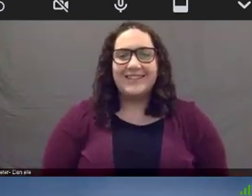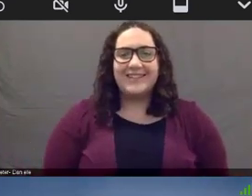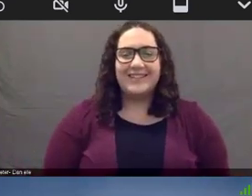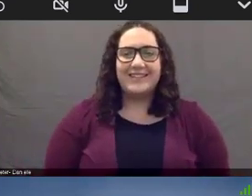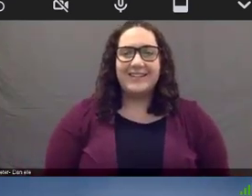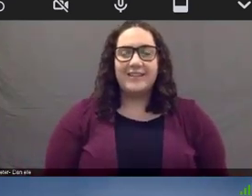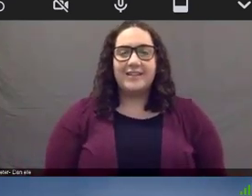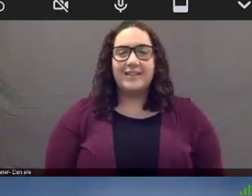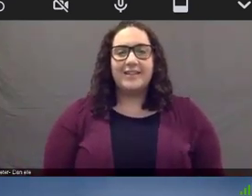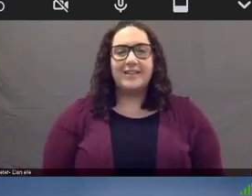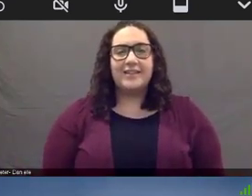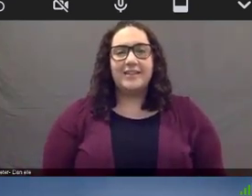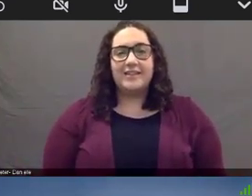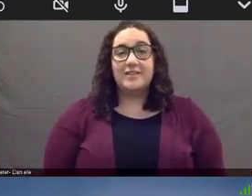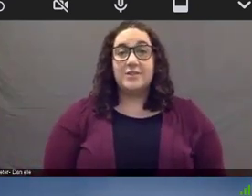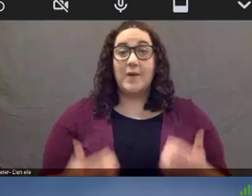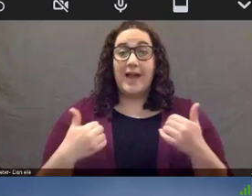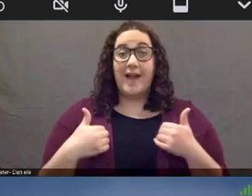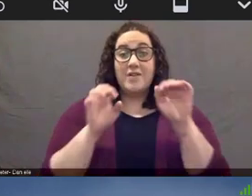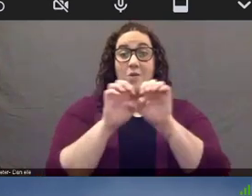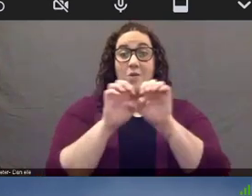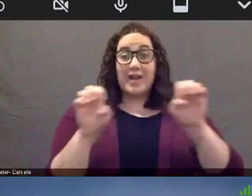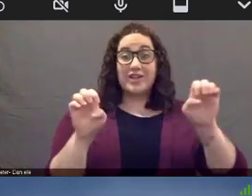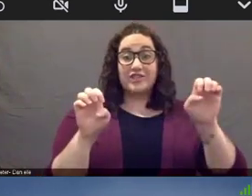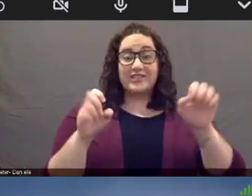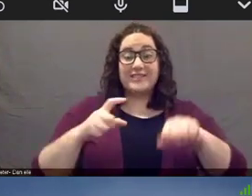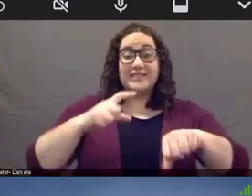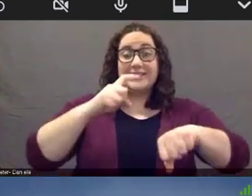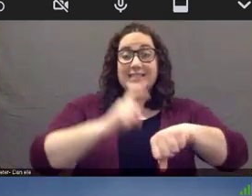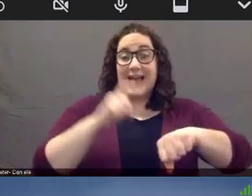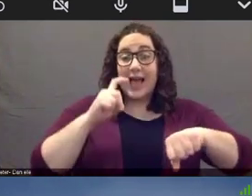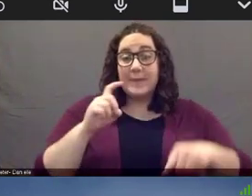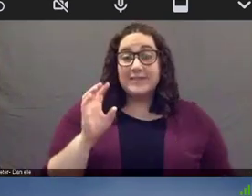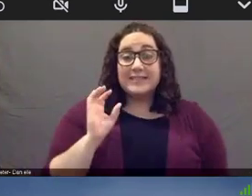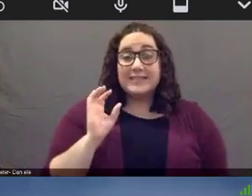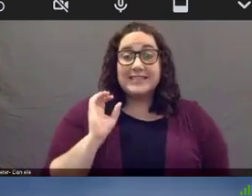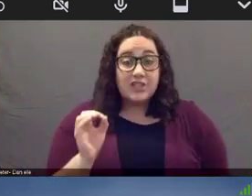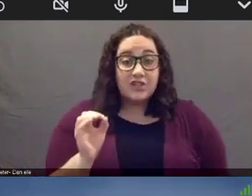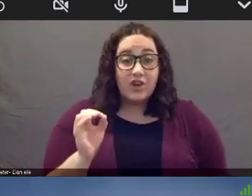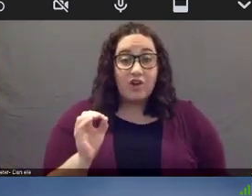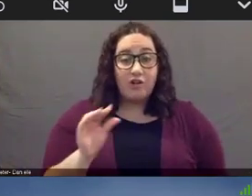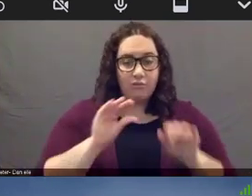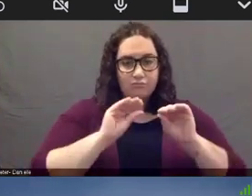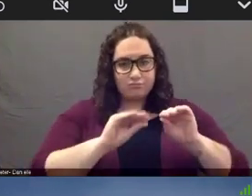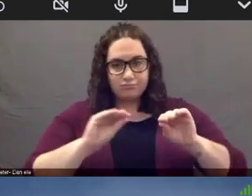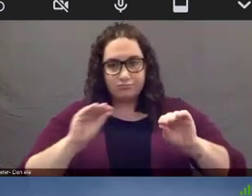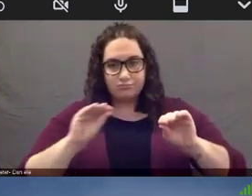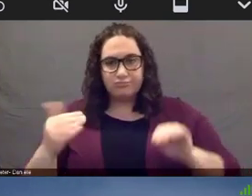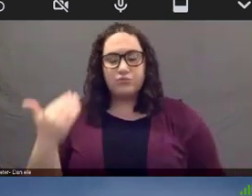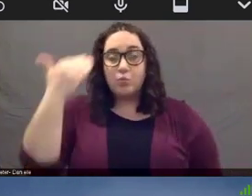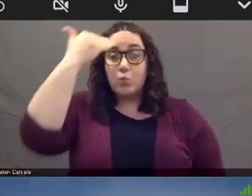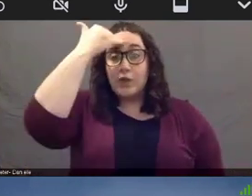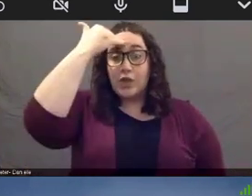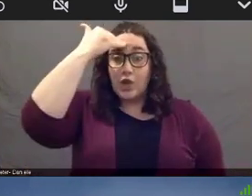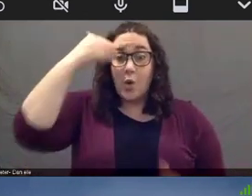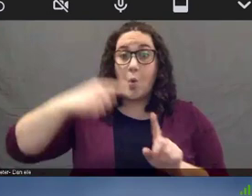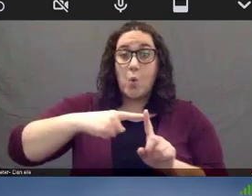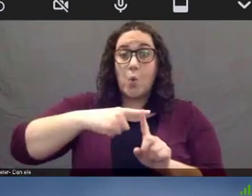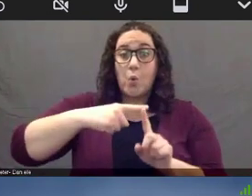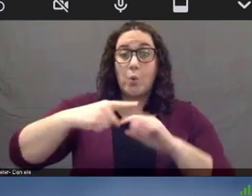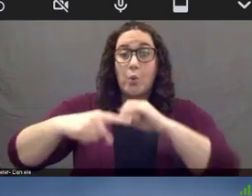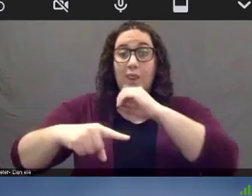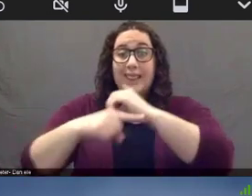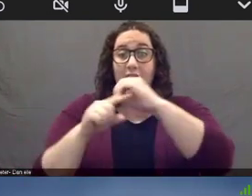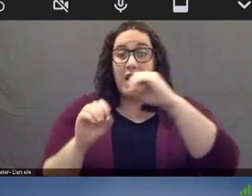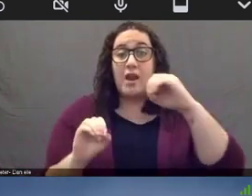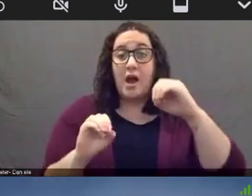zero, we know what the temperature difference was, right, theta naught. Then the thing about